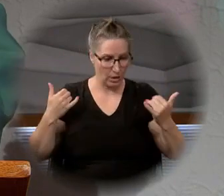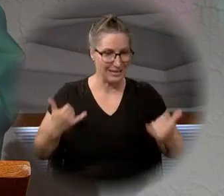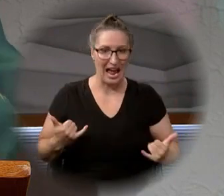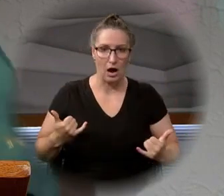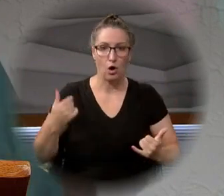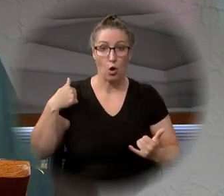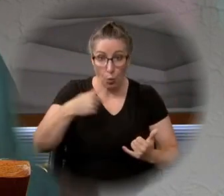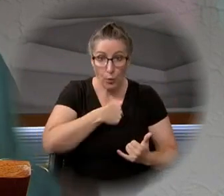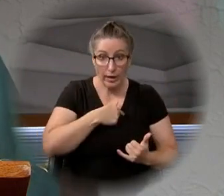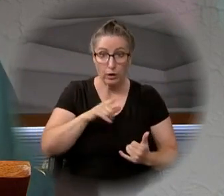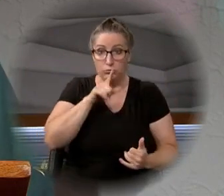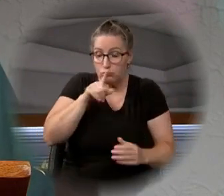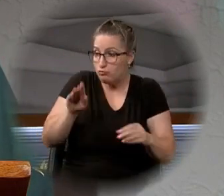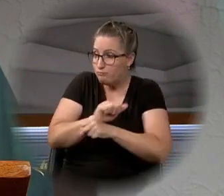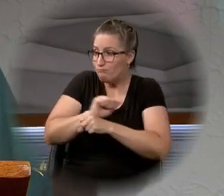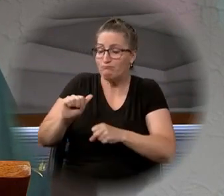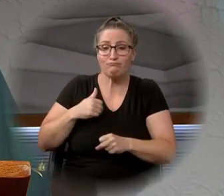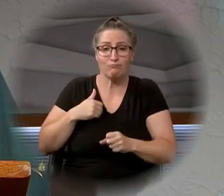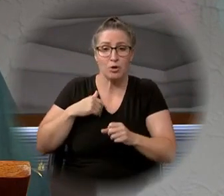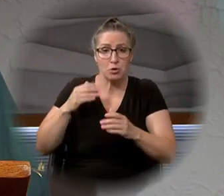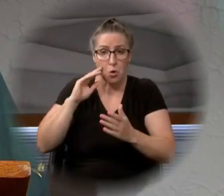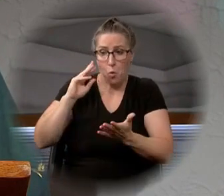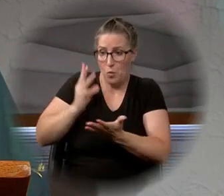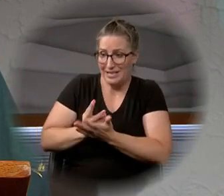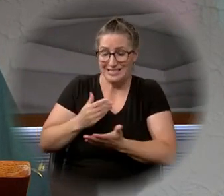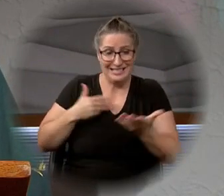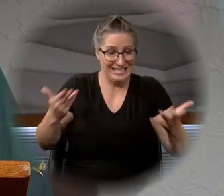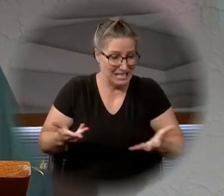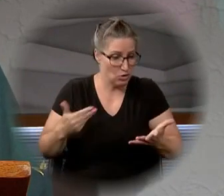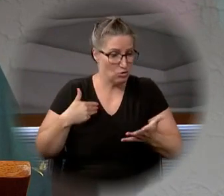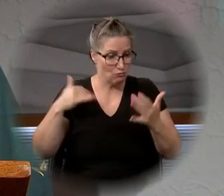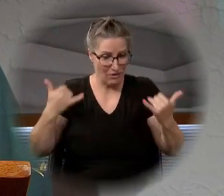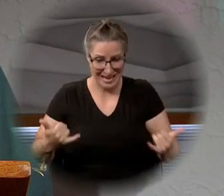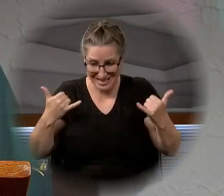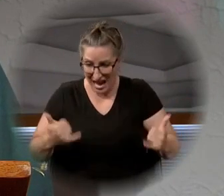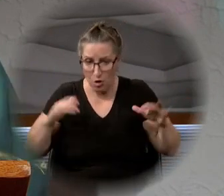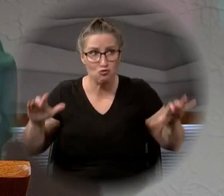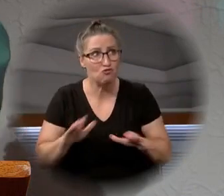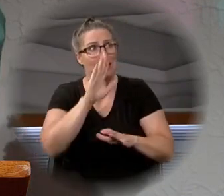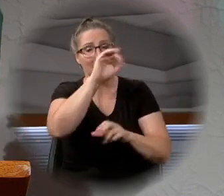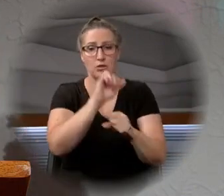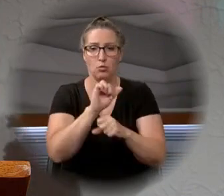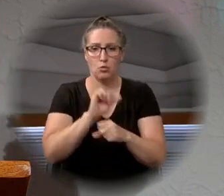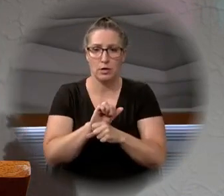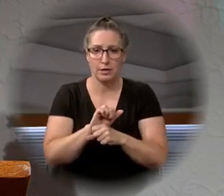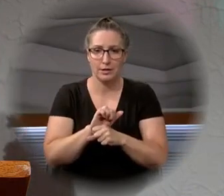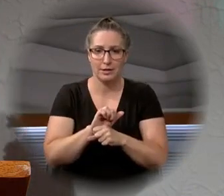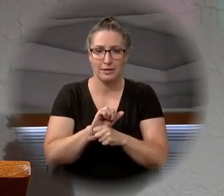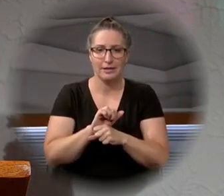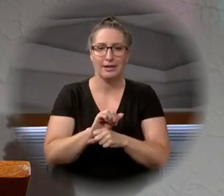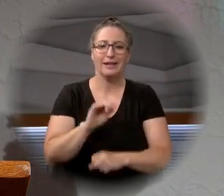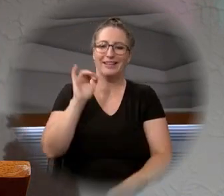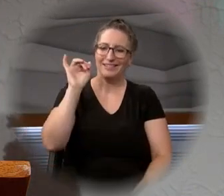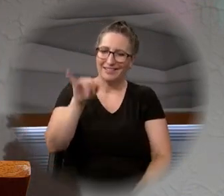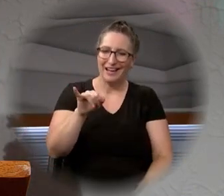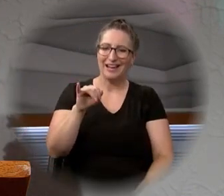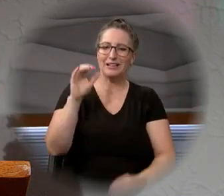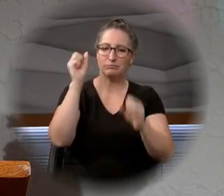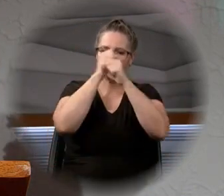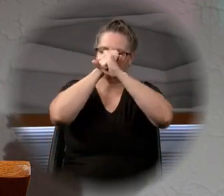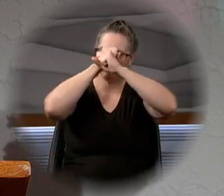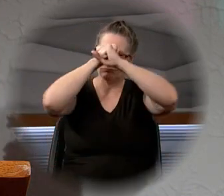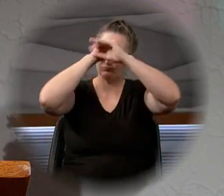as witnesses, as disciples of his kingdom? And so is that kind of image and that